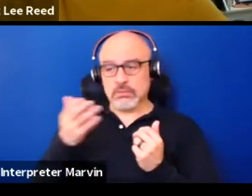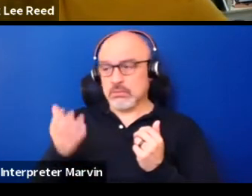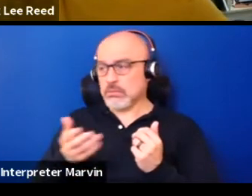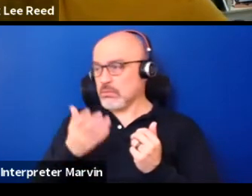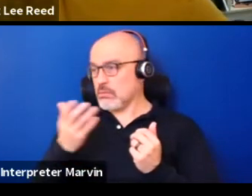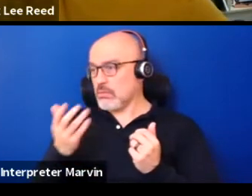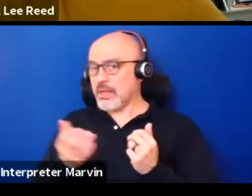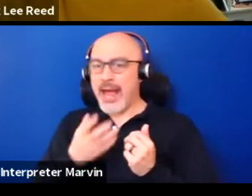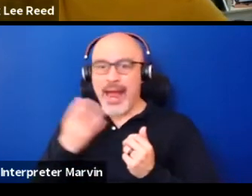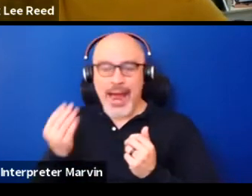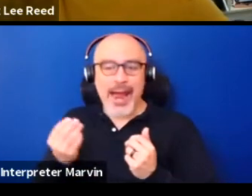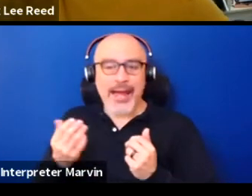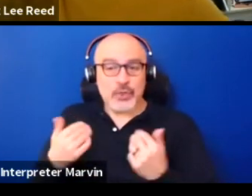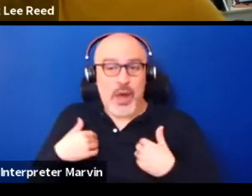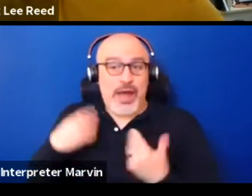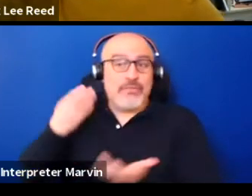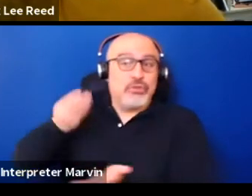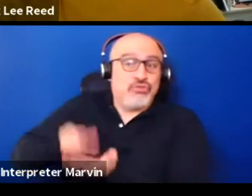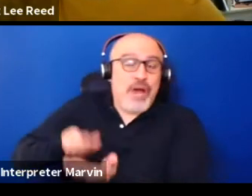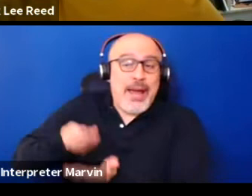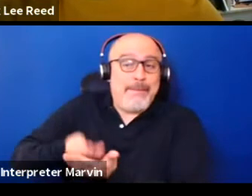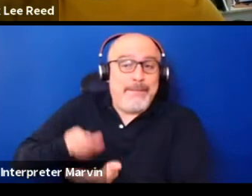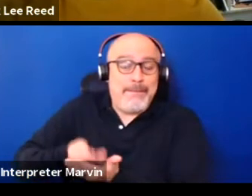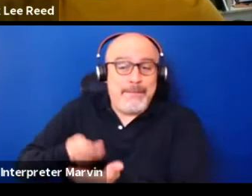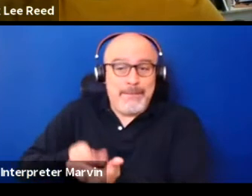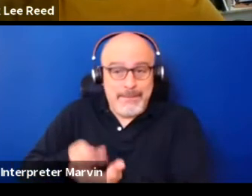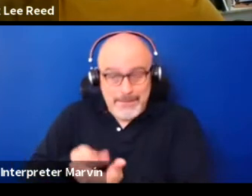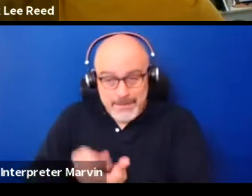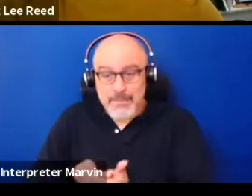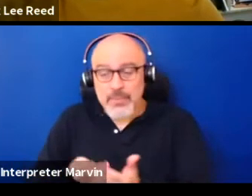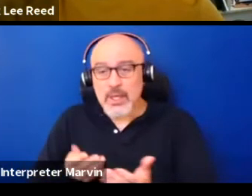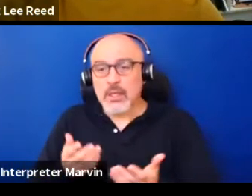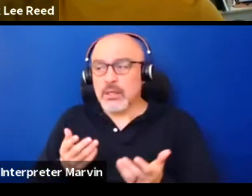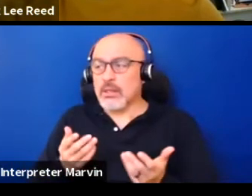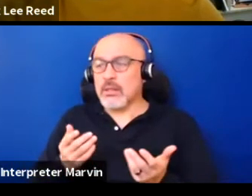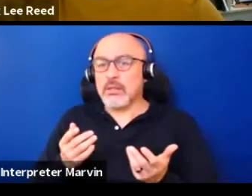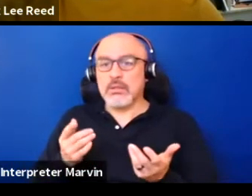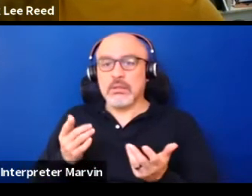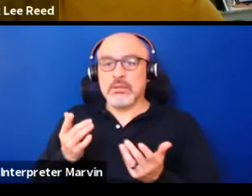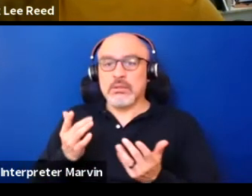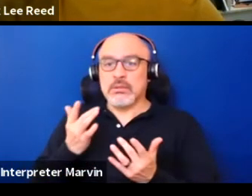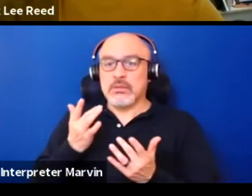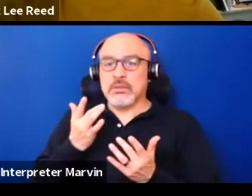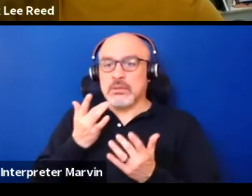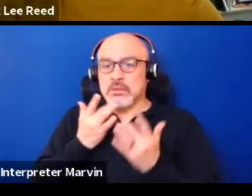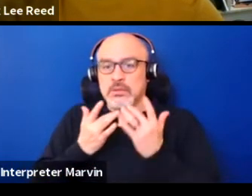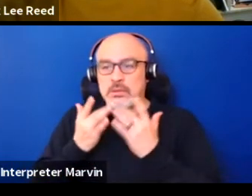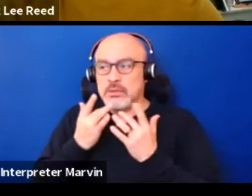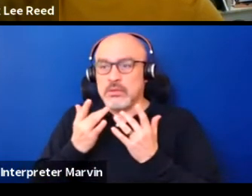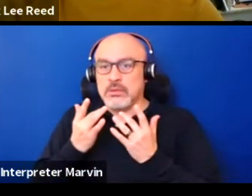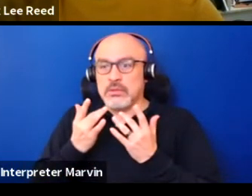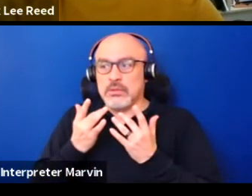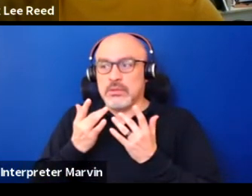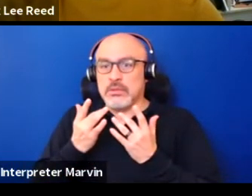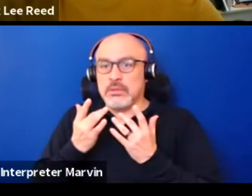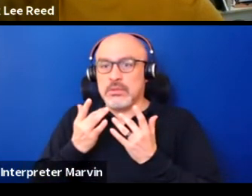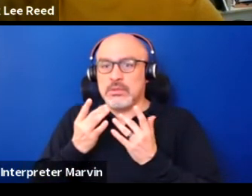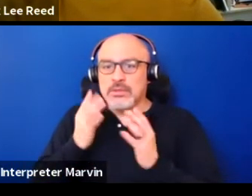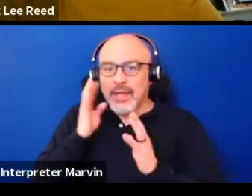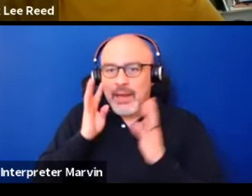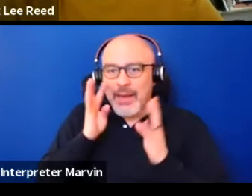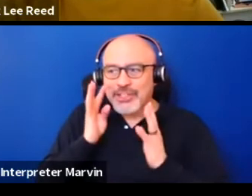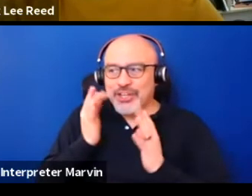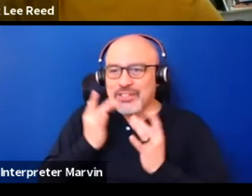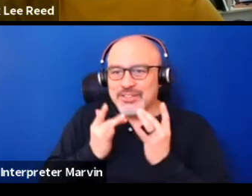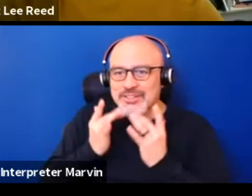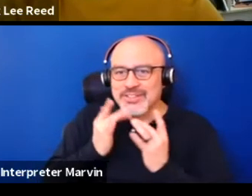strapped, financially strapped, it begins to put straps on your imagination and on your belief